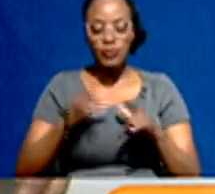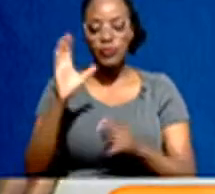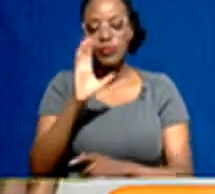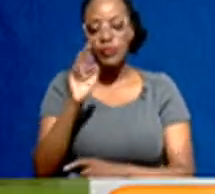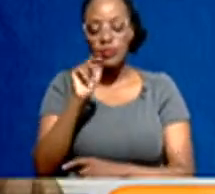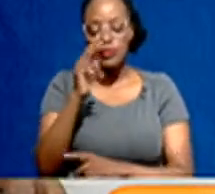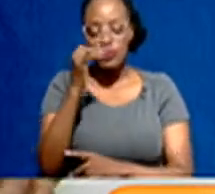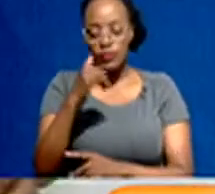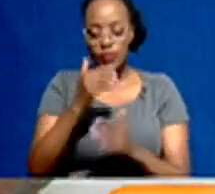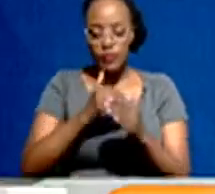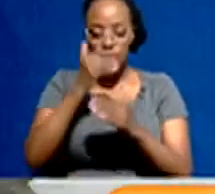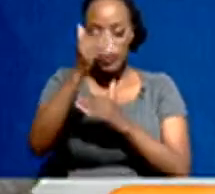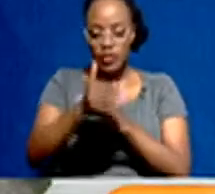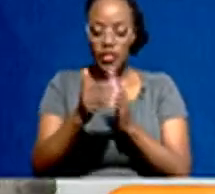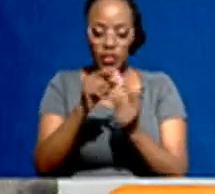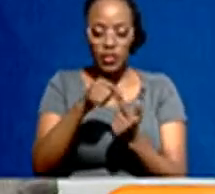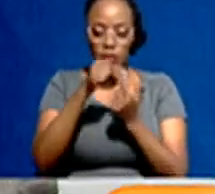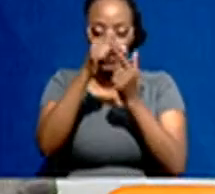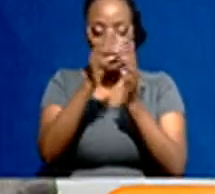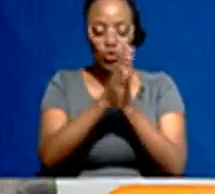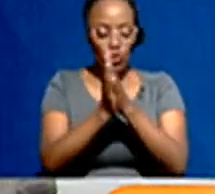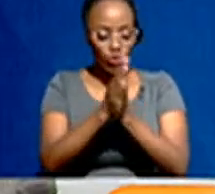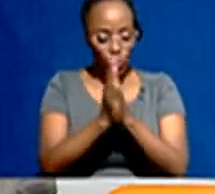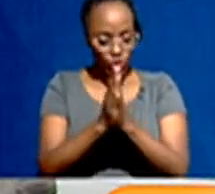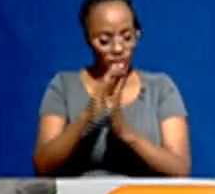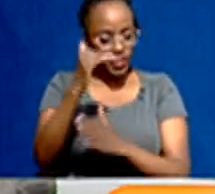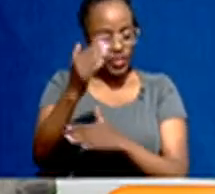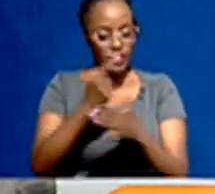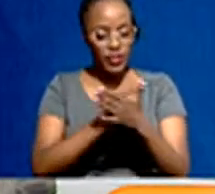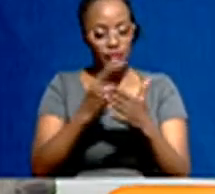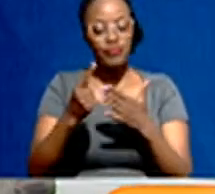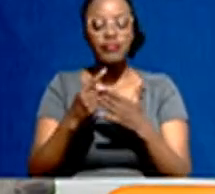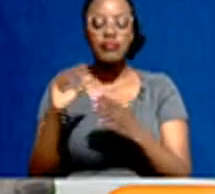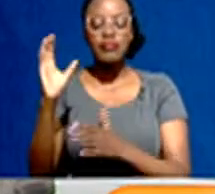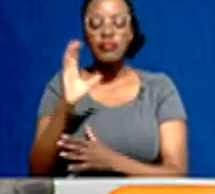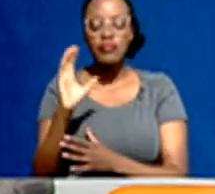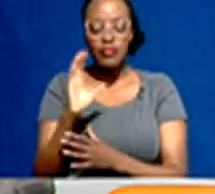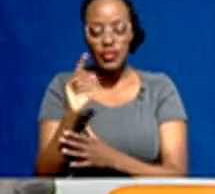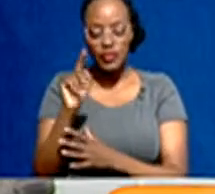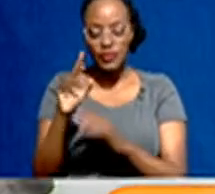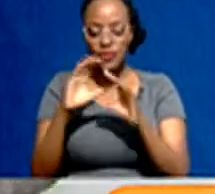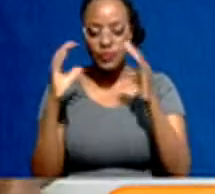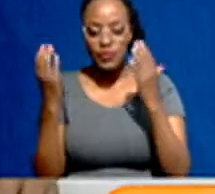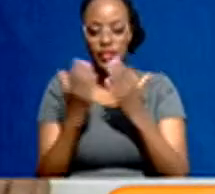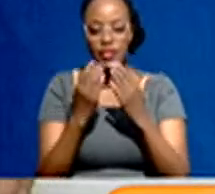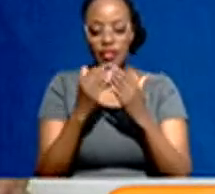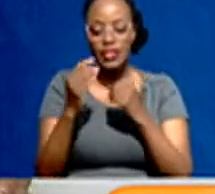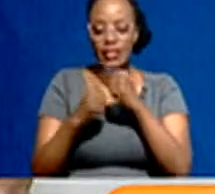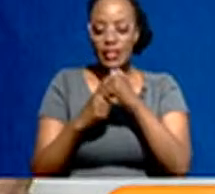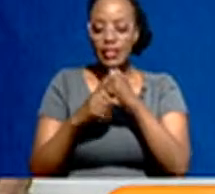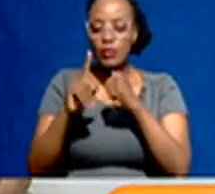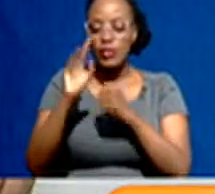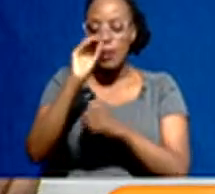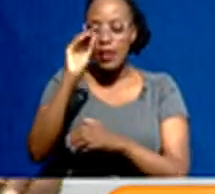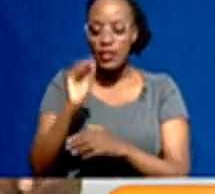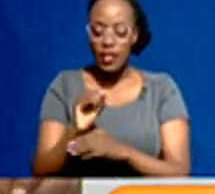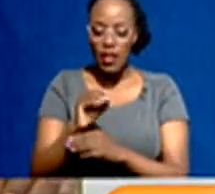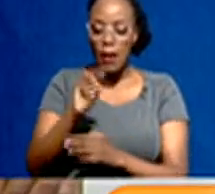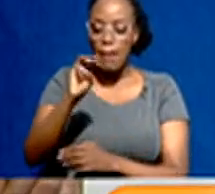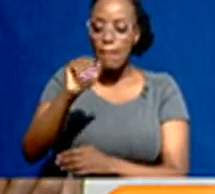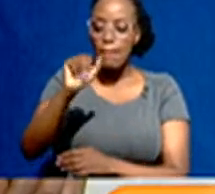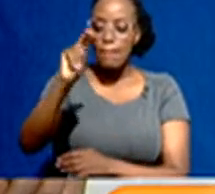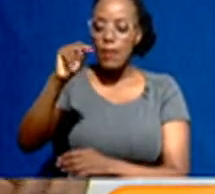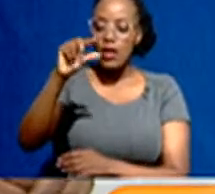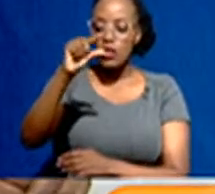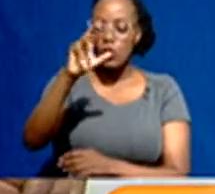On to our next feature, a weekly feature on Citizen Planet. Now, nearly 61% of Kenya's mangroves grow in